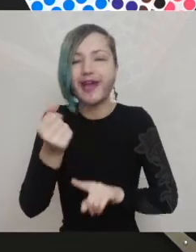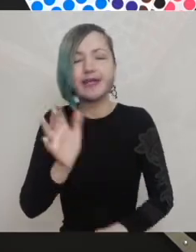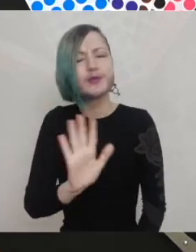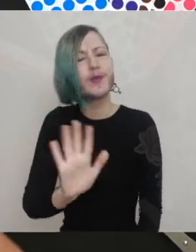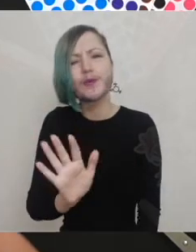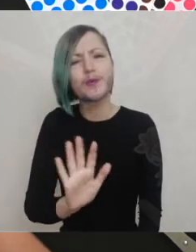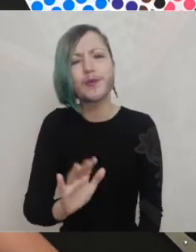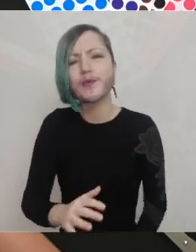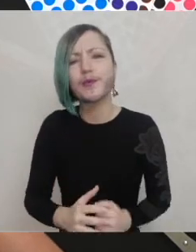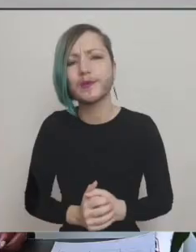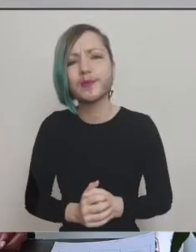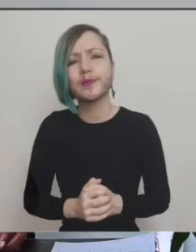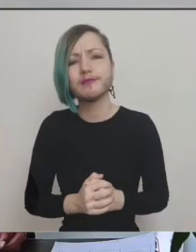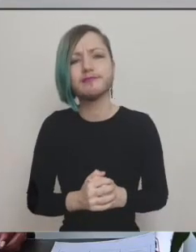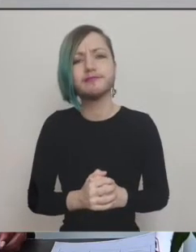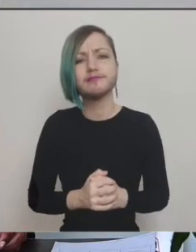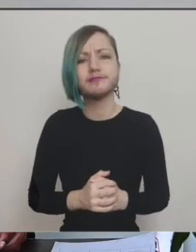just